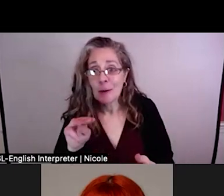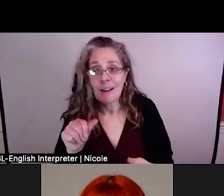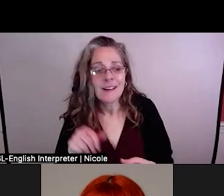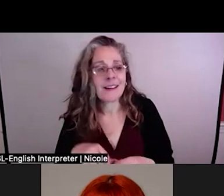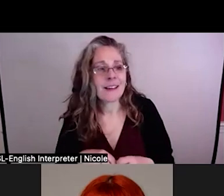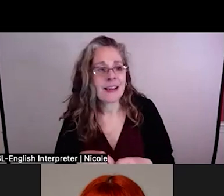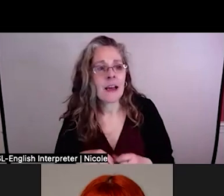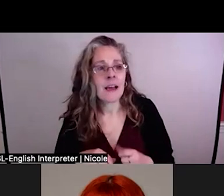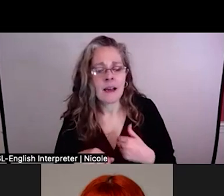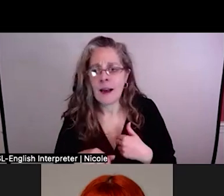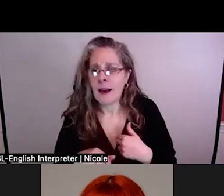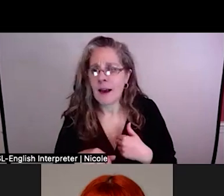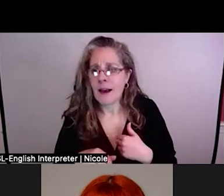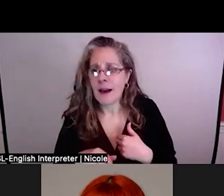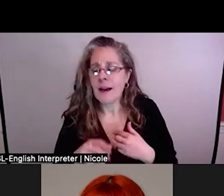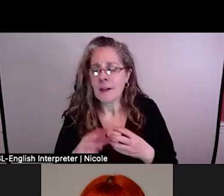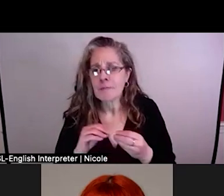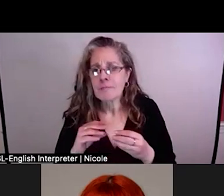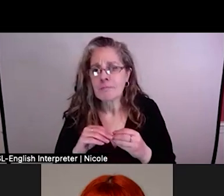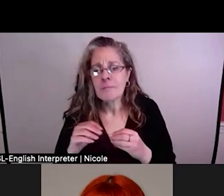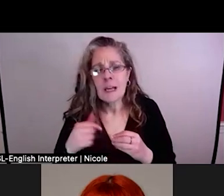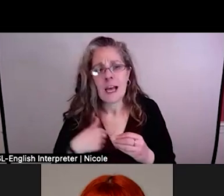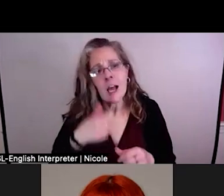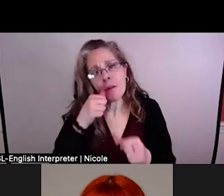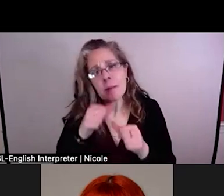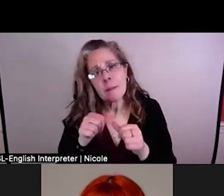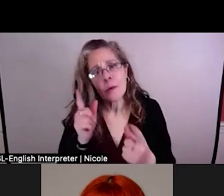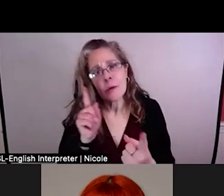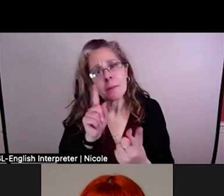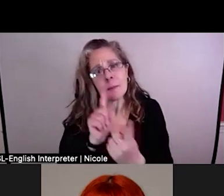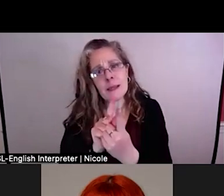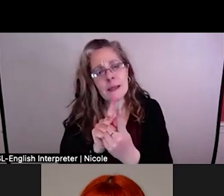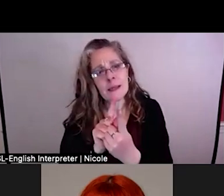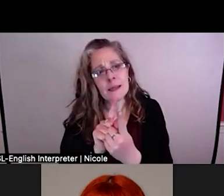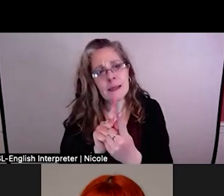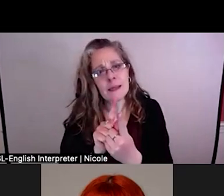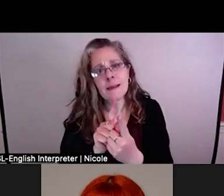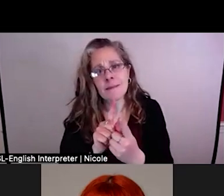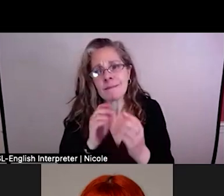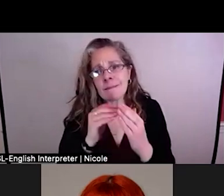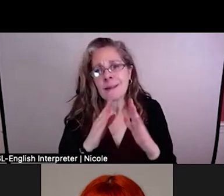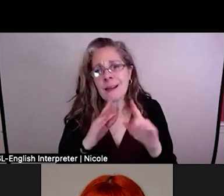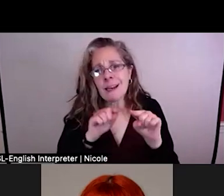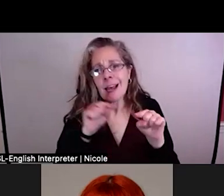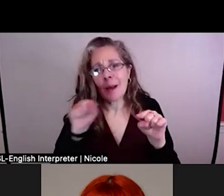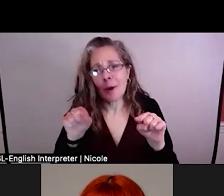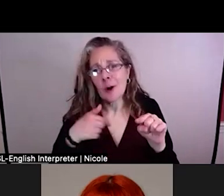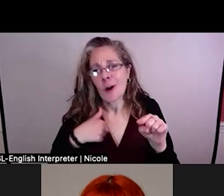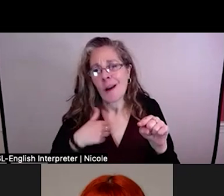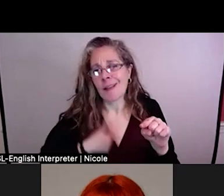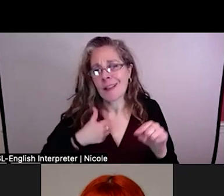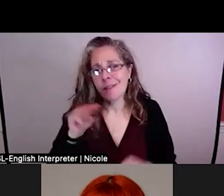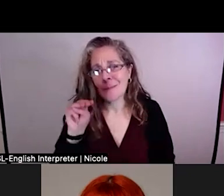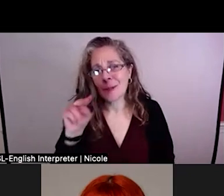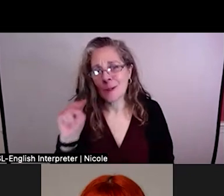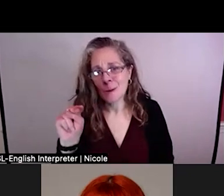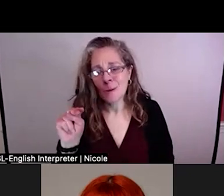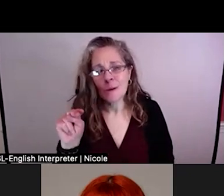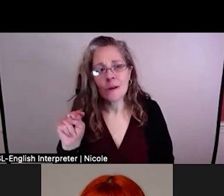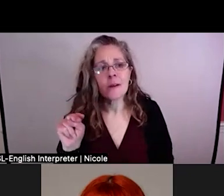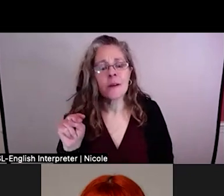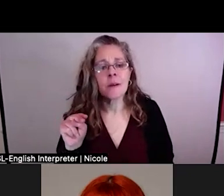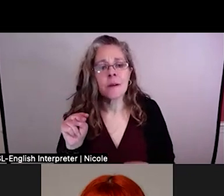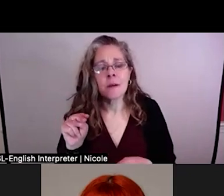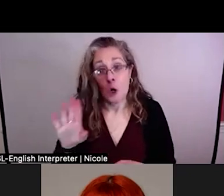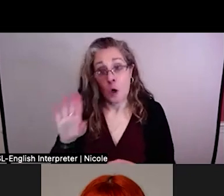I was gonna say that I remember meeting, she was a neighbor when I was in Minnesota, and like she was the daughter of neighbors,